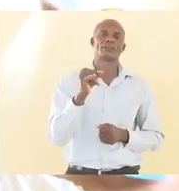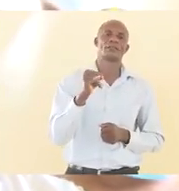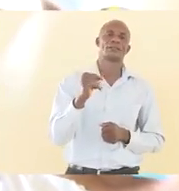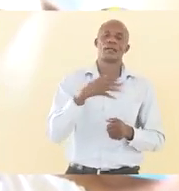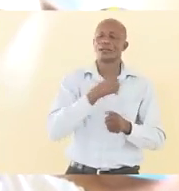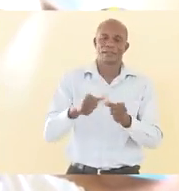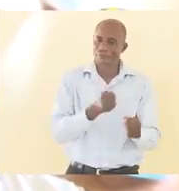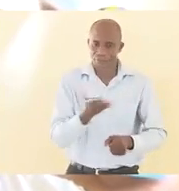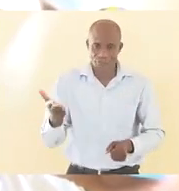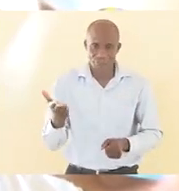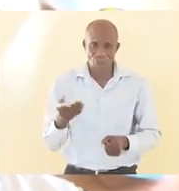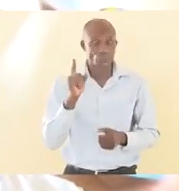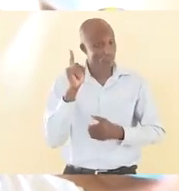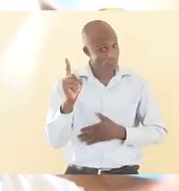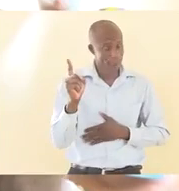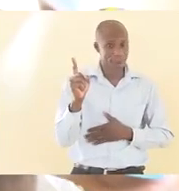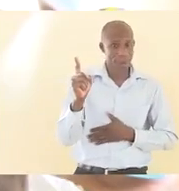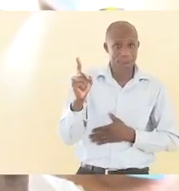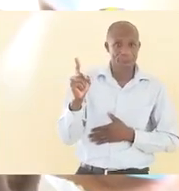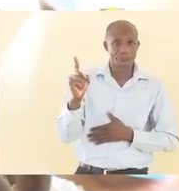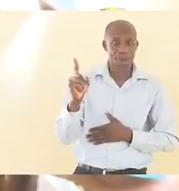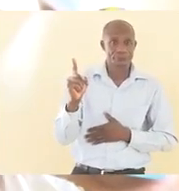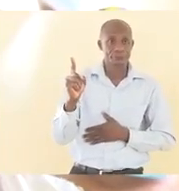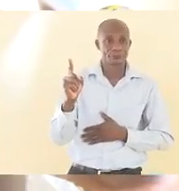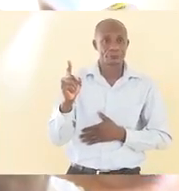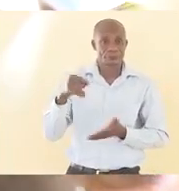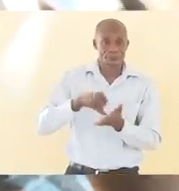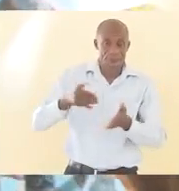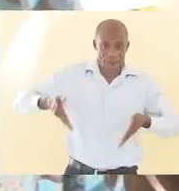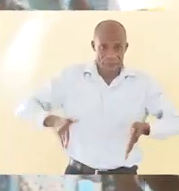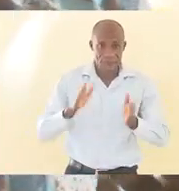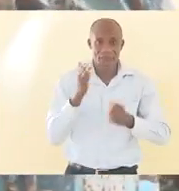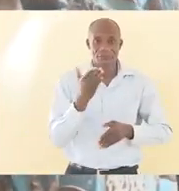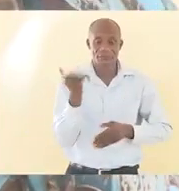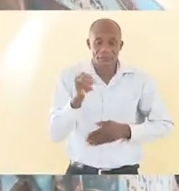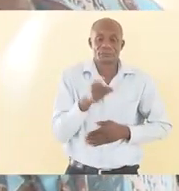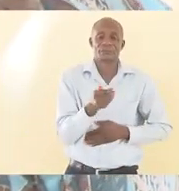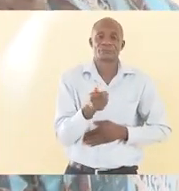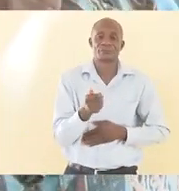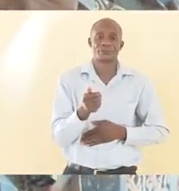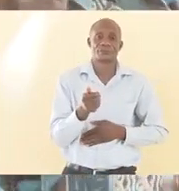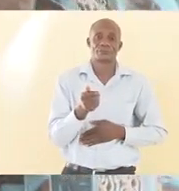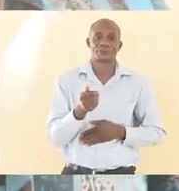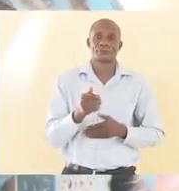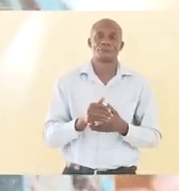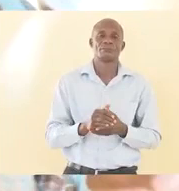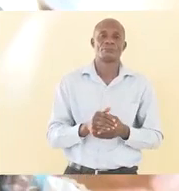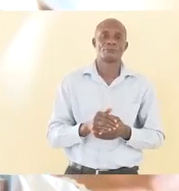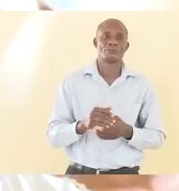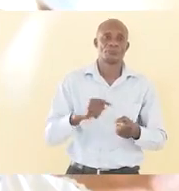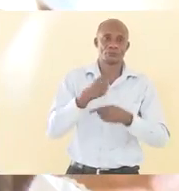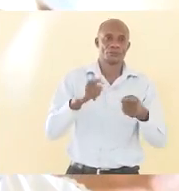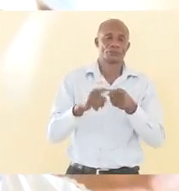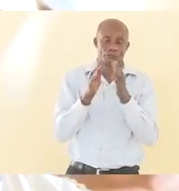And everything that played out there. One, they allowed themselves in their best